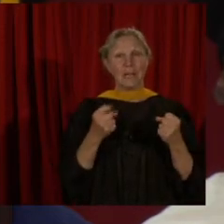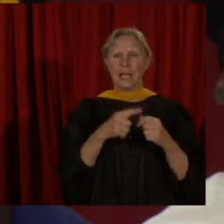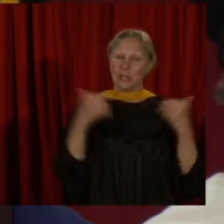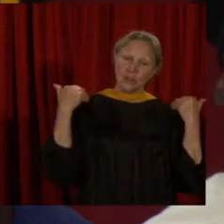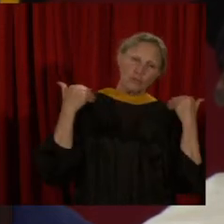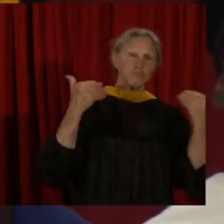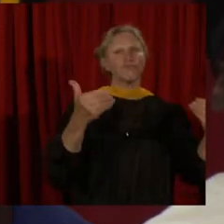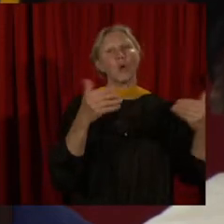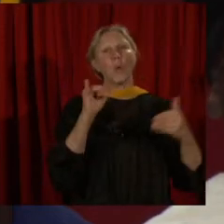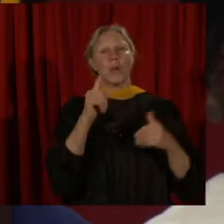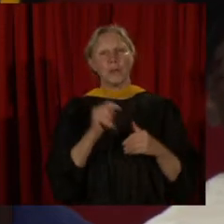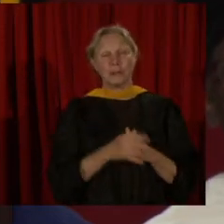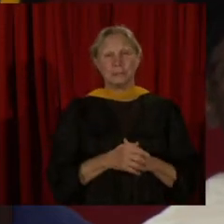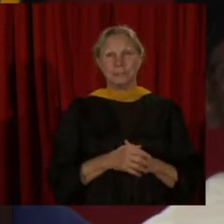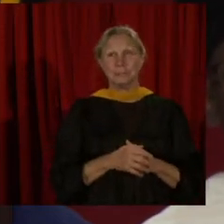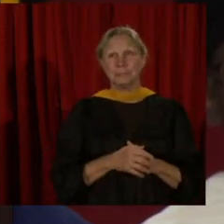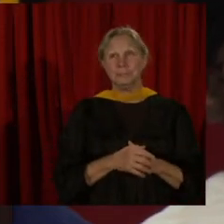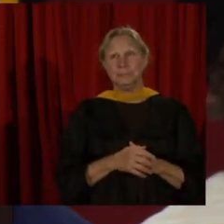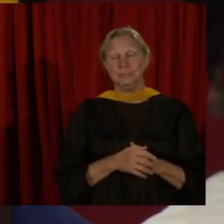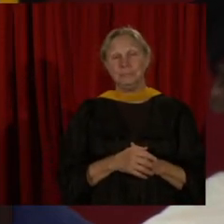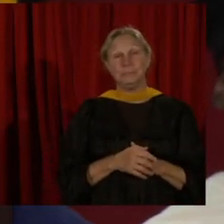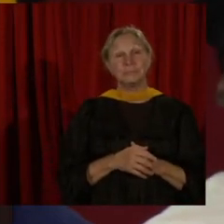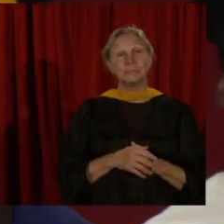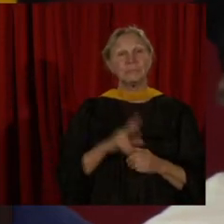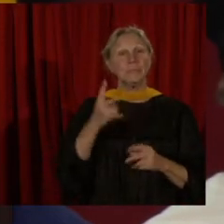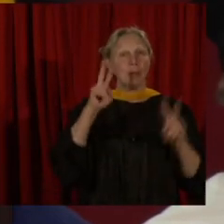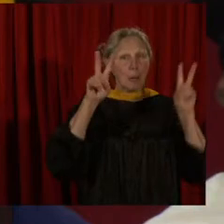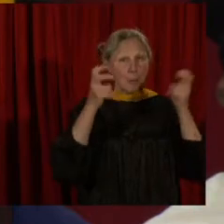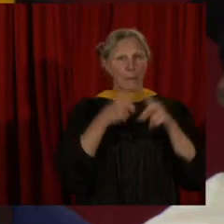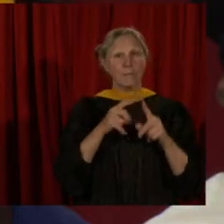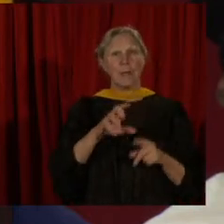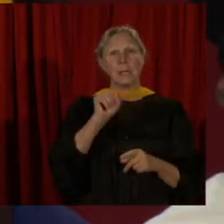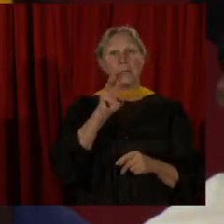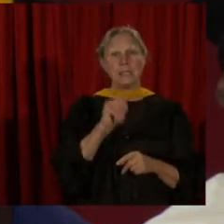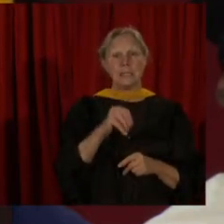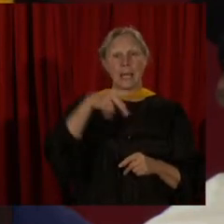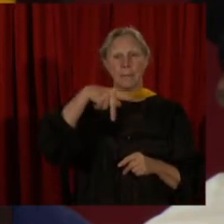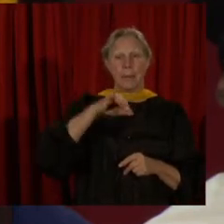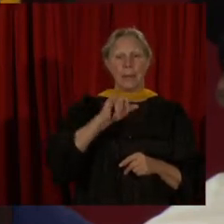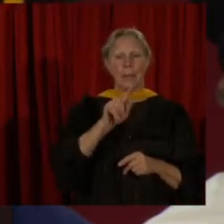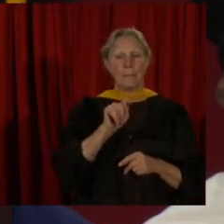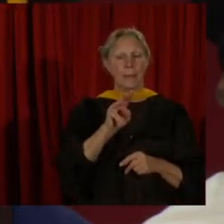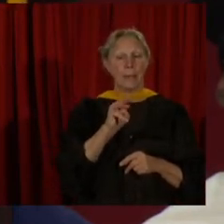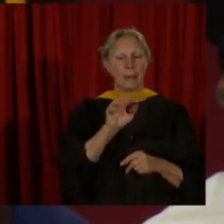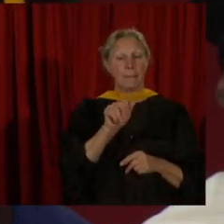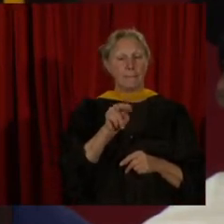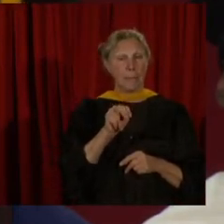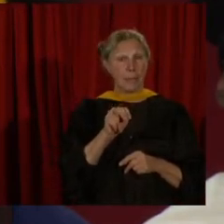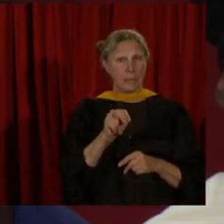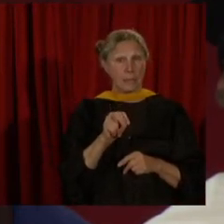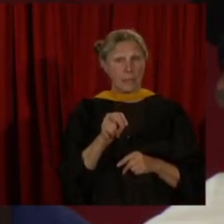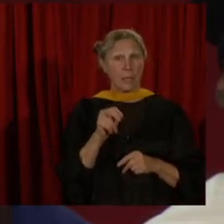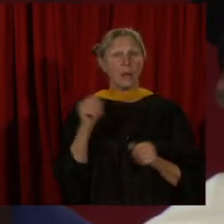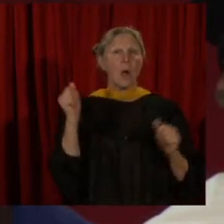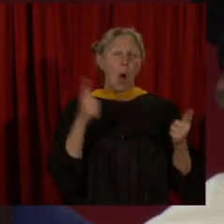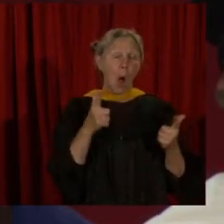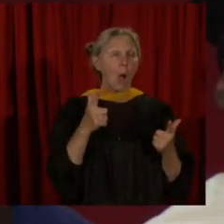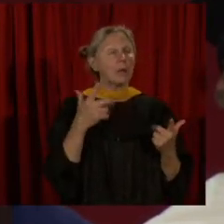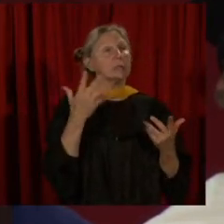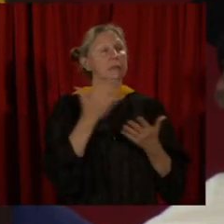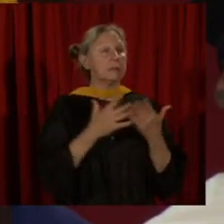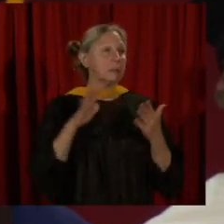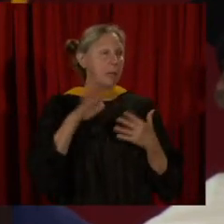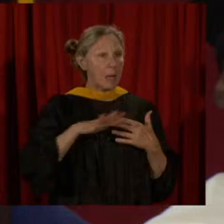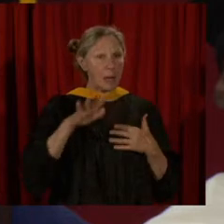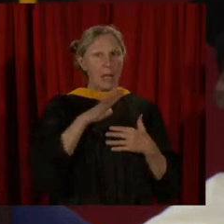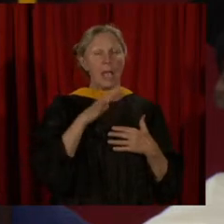with the flow. My second quote is from Sam Pittman. I think we've all, in one realm or another, we've